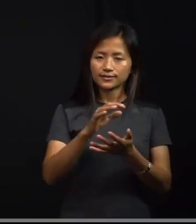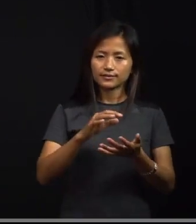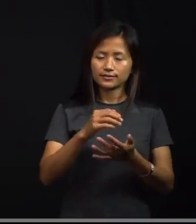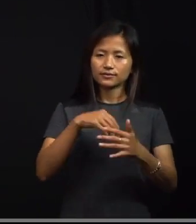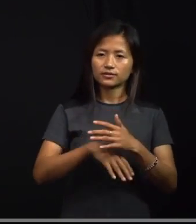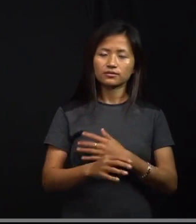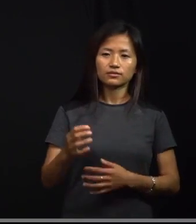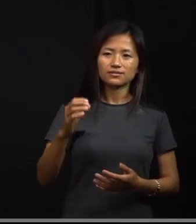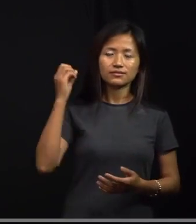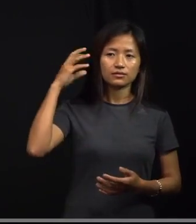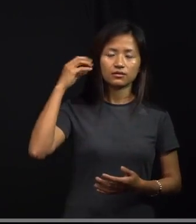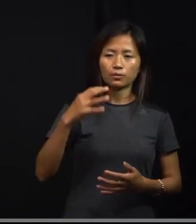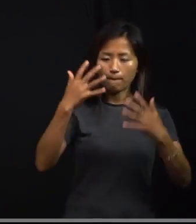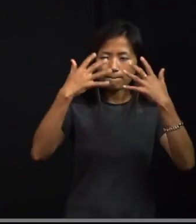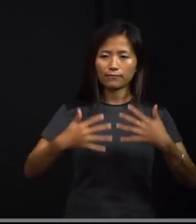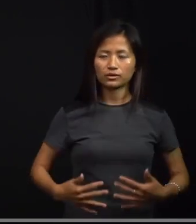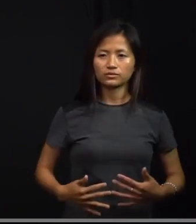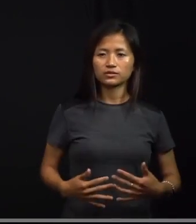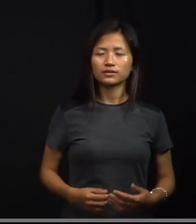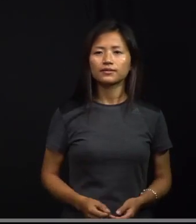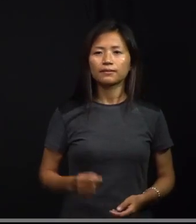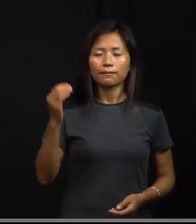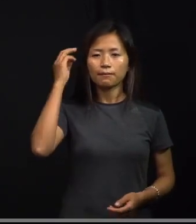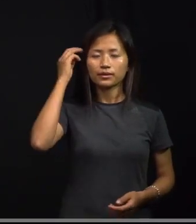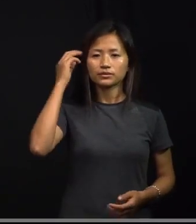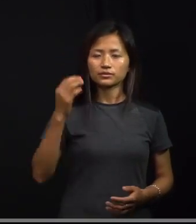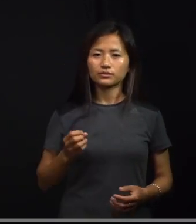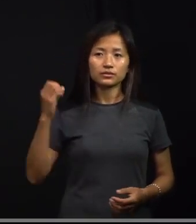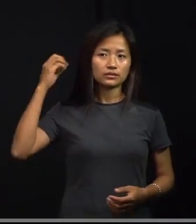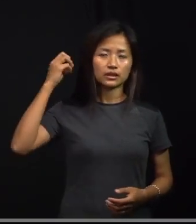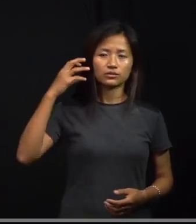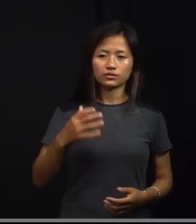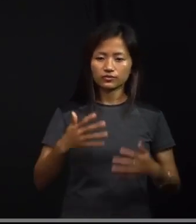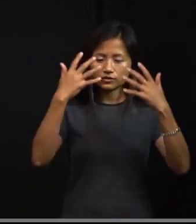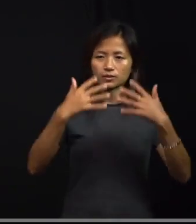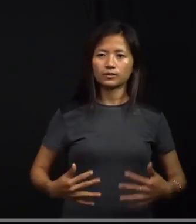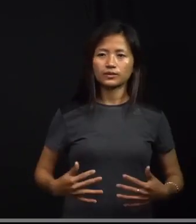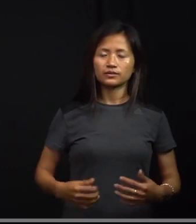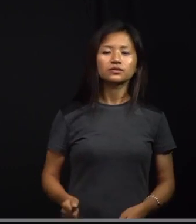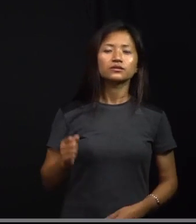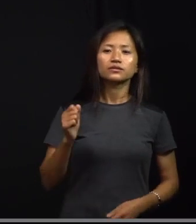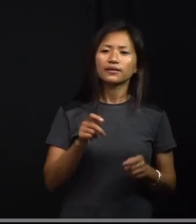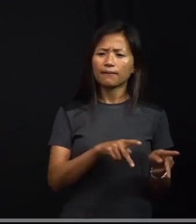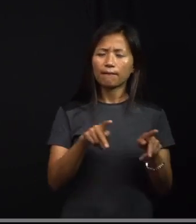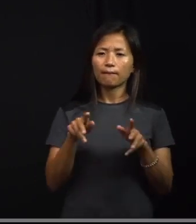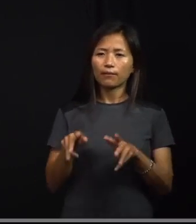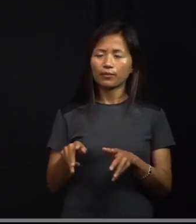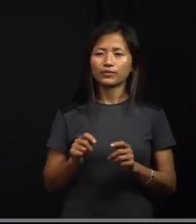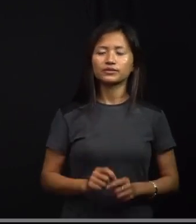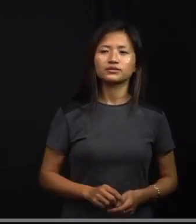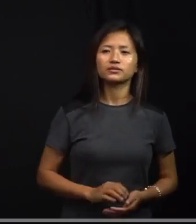body. So the mind should be sound and then the body, physical body should also be proper. Then